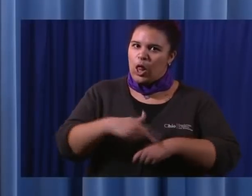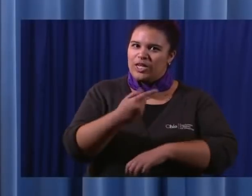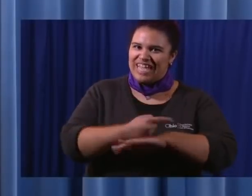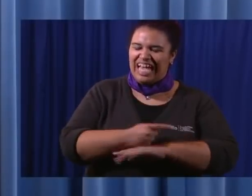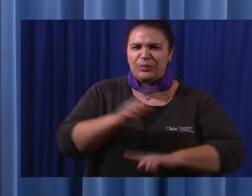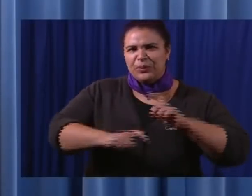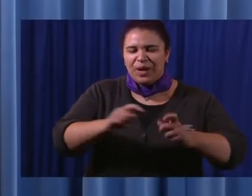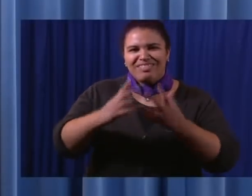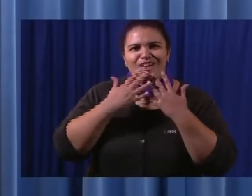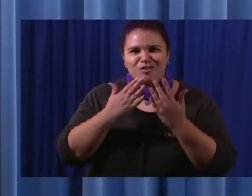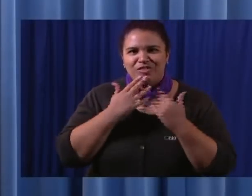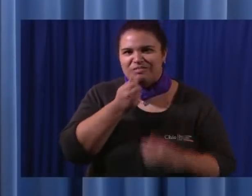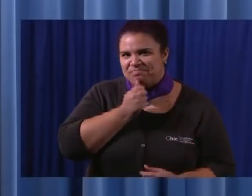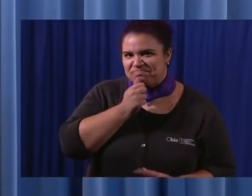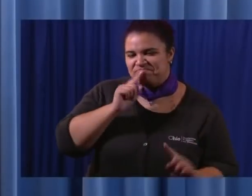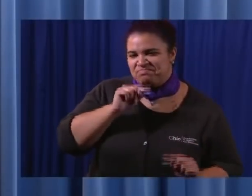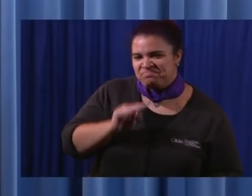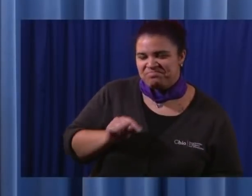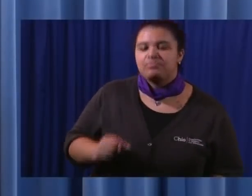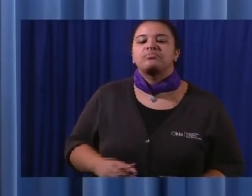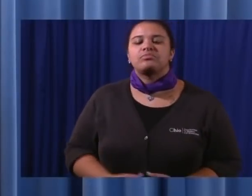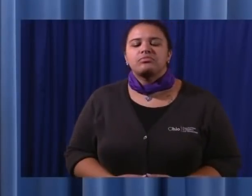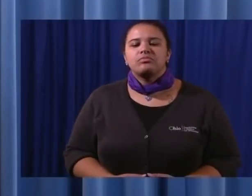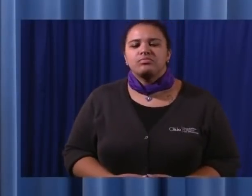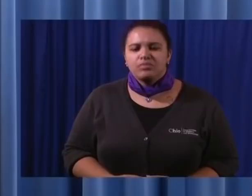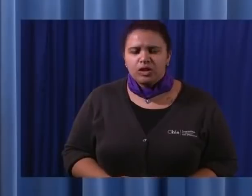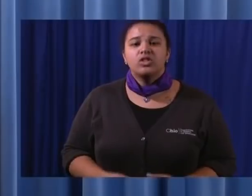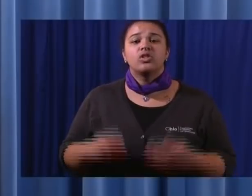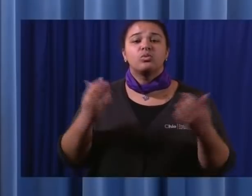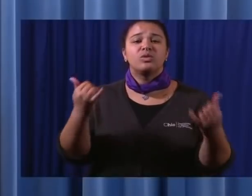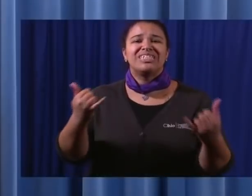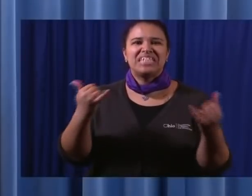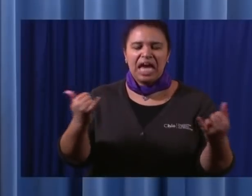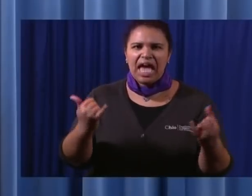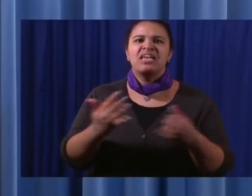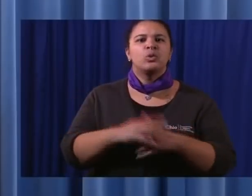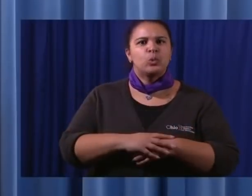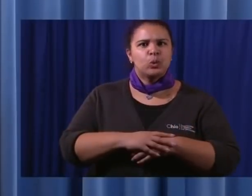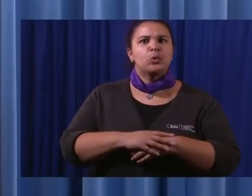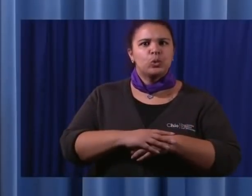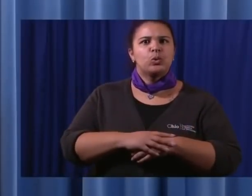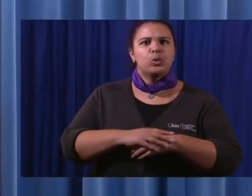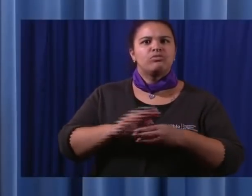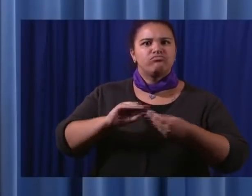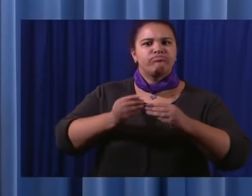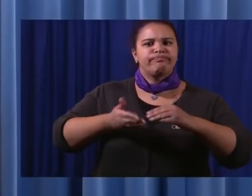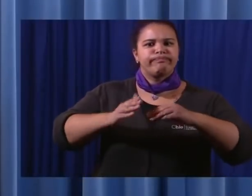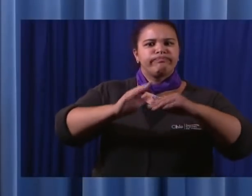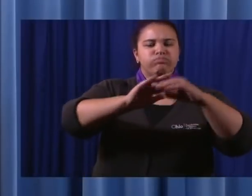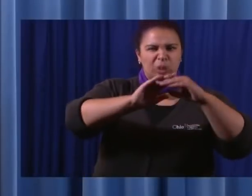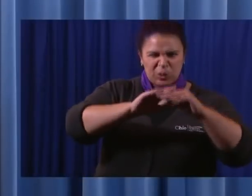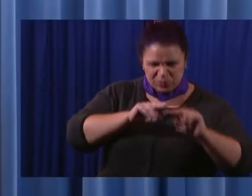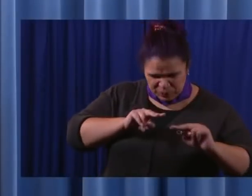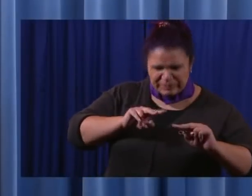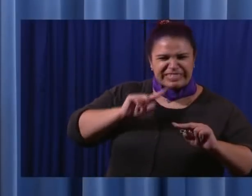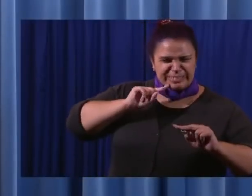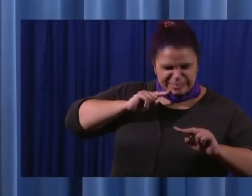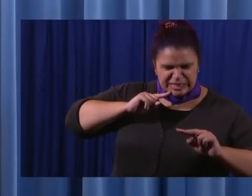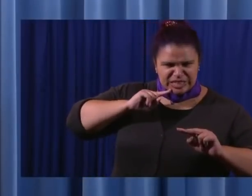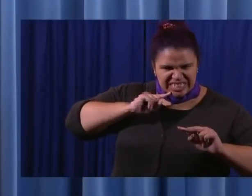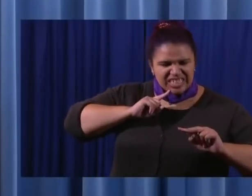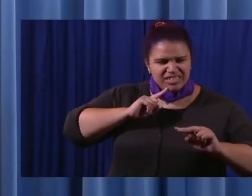moment. You began the news conference talking about how much more serious the numbers have become in certain parts of the state, and